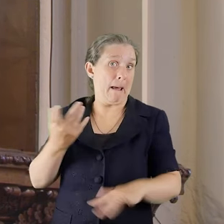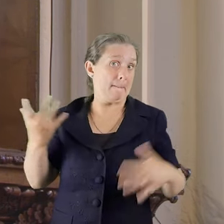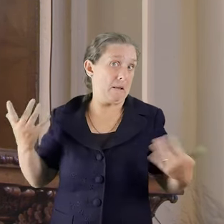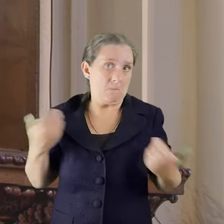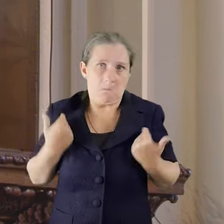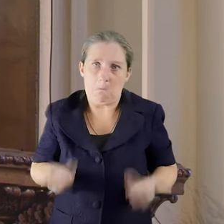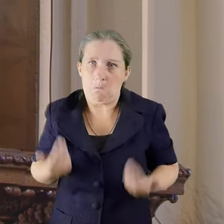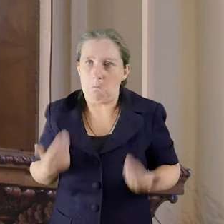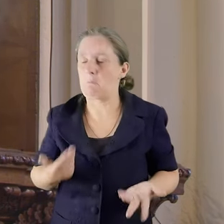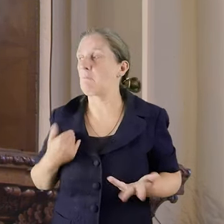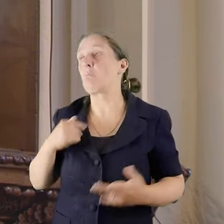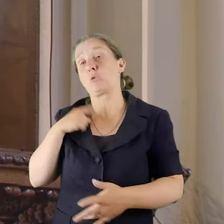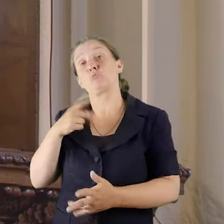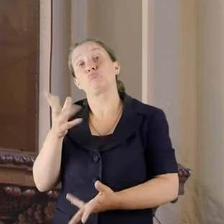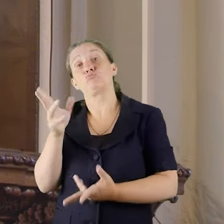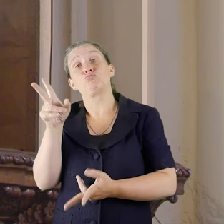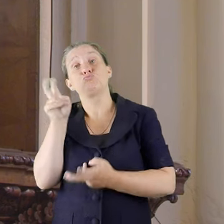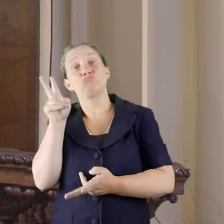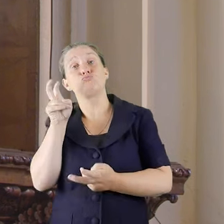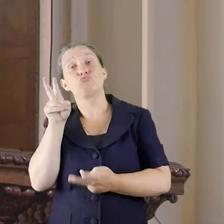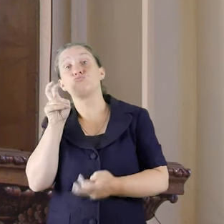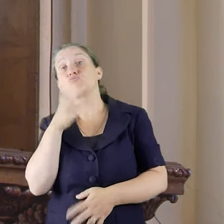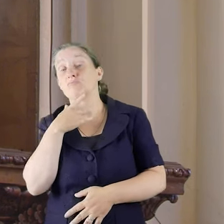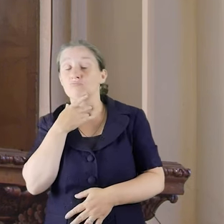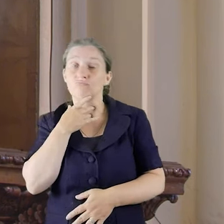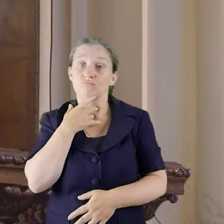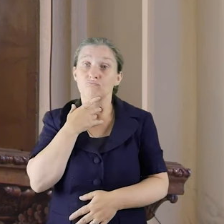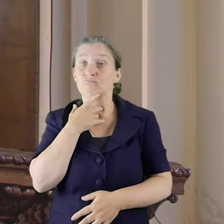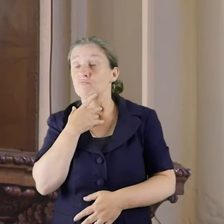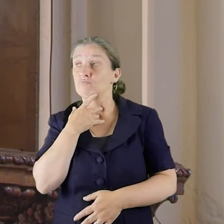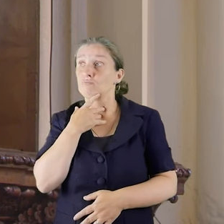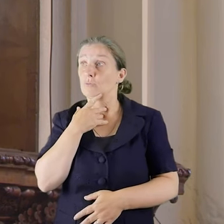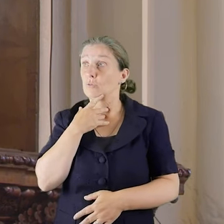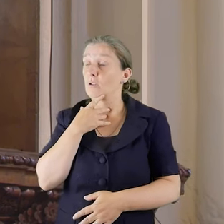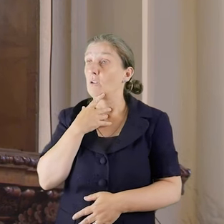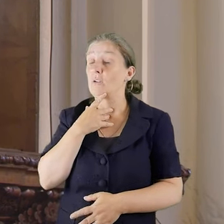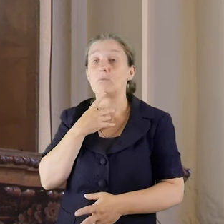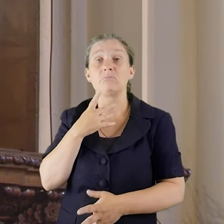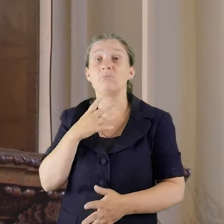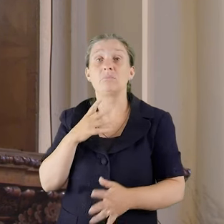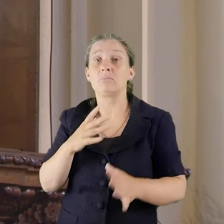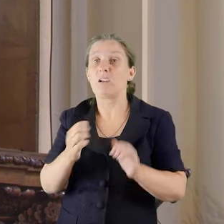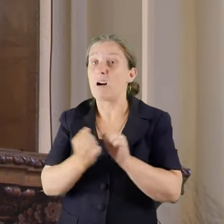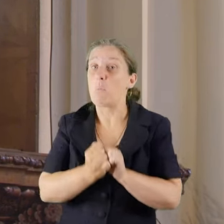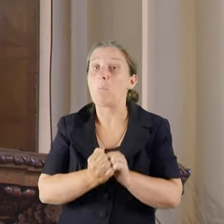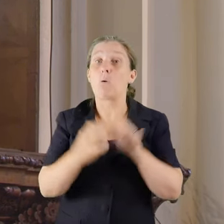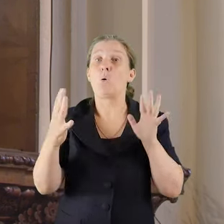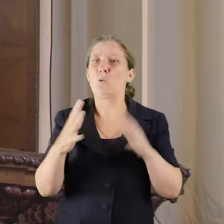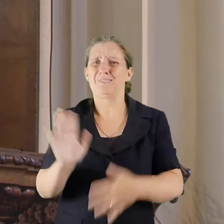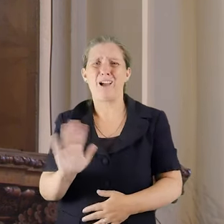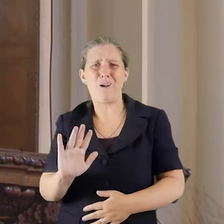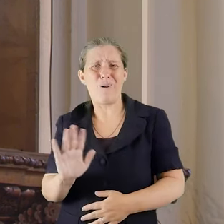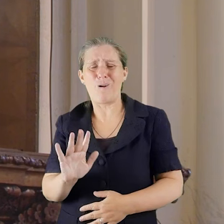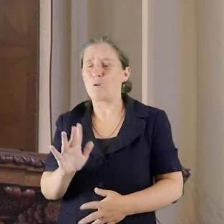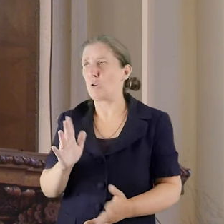on, but he listened. And he found that he didn't totally disagree with what was being said. He